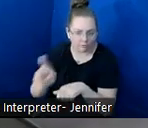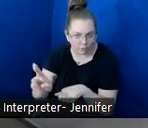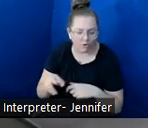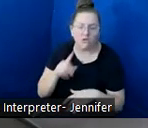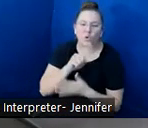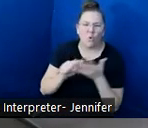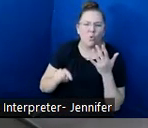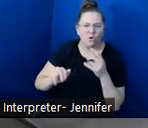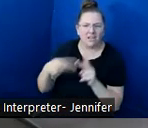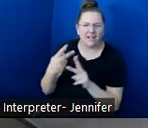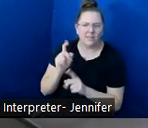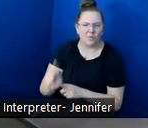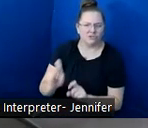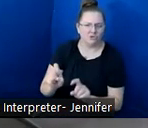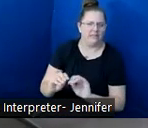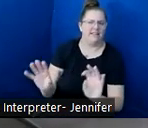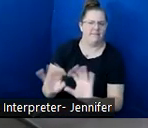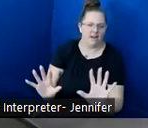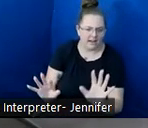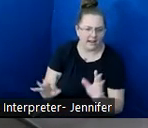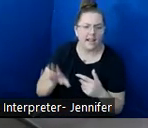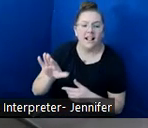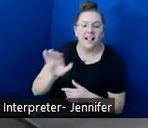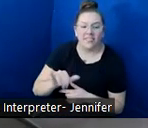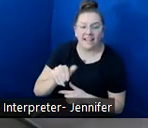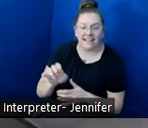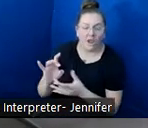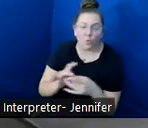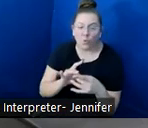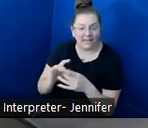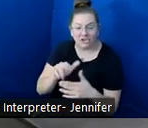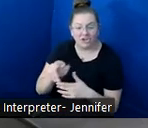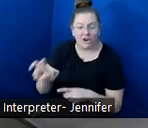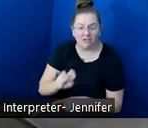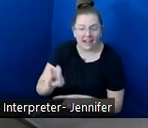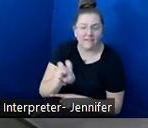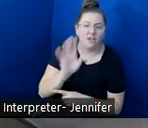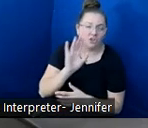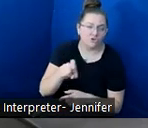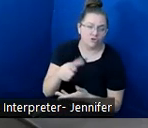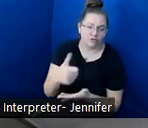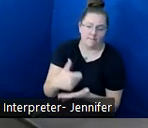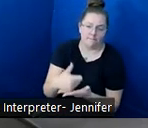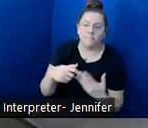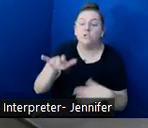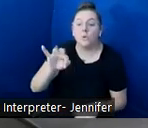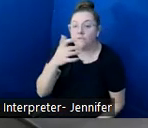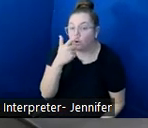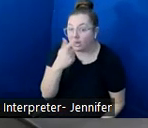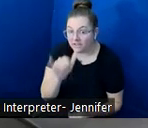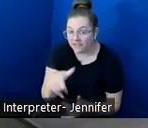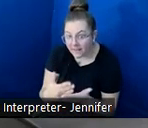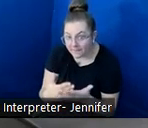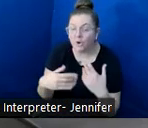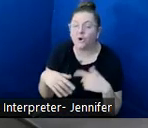vary on the amount of care coordination, navigation, that personal guidance we talked about earlier. So you'll want to, if you're interested in that portion, you'll want